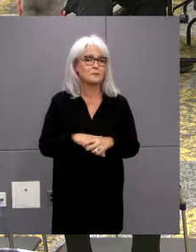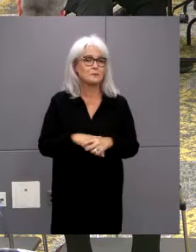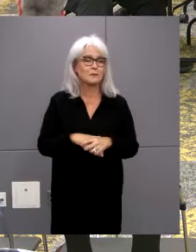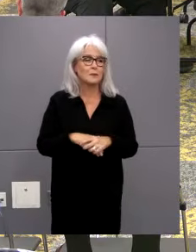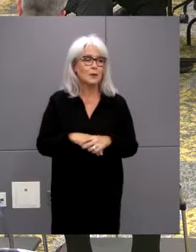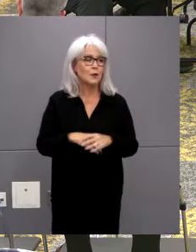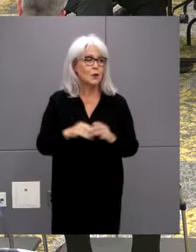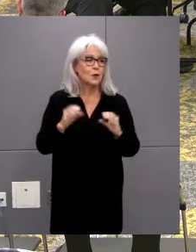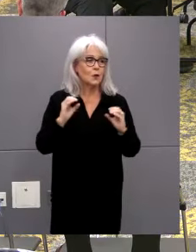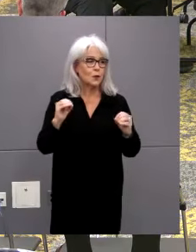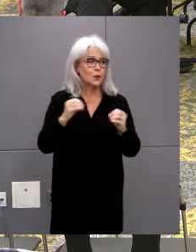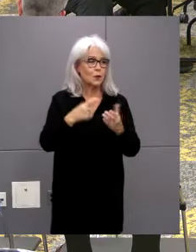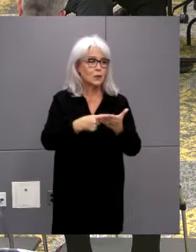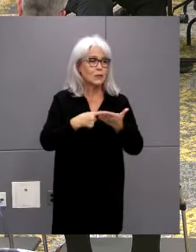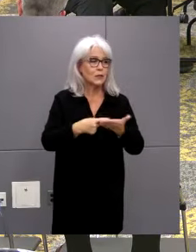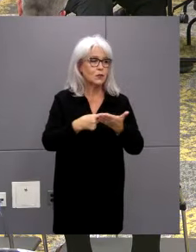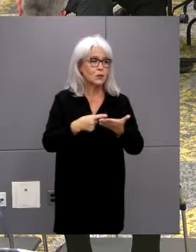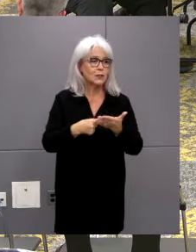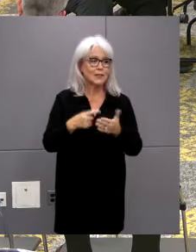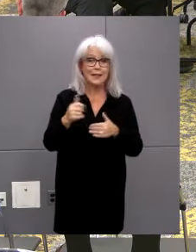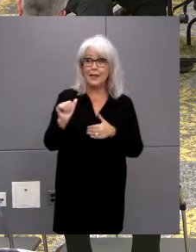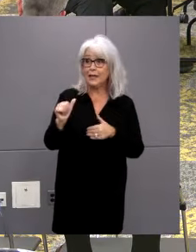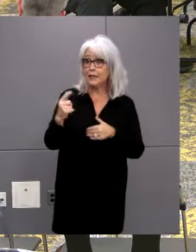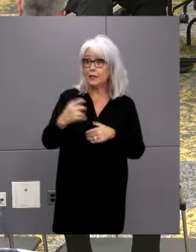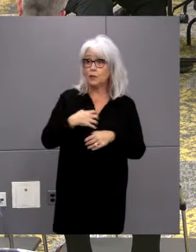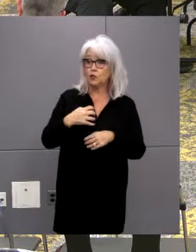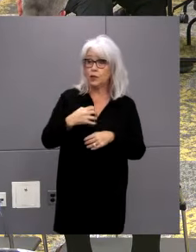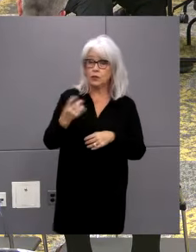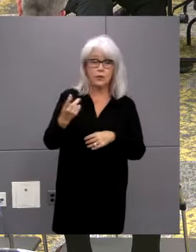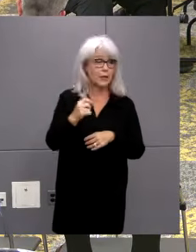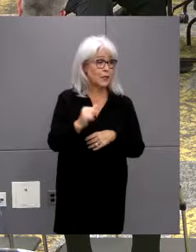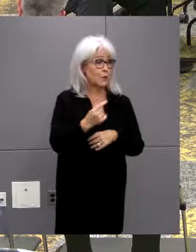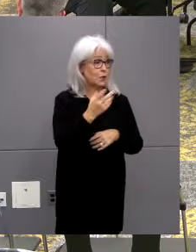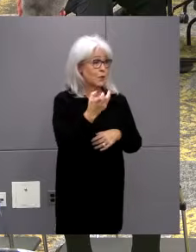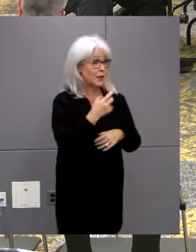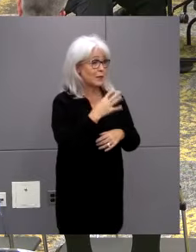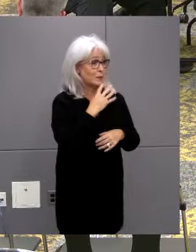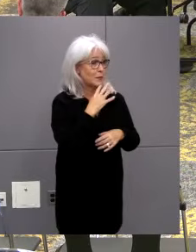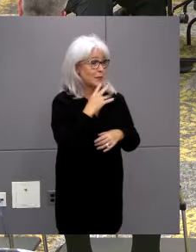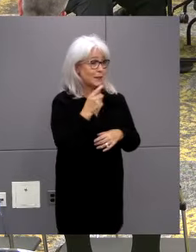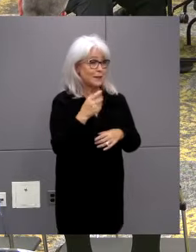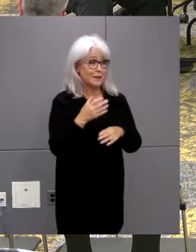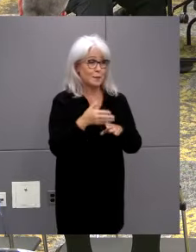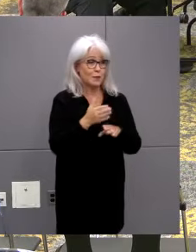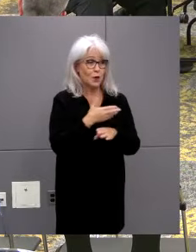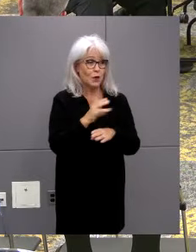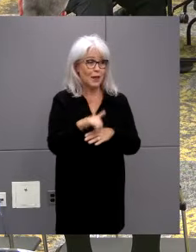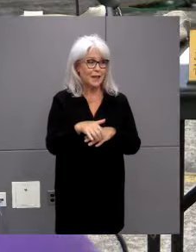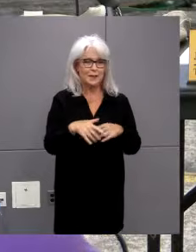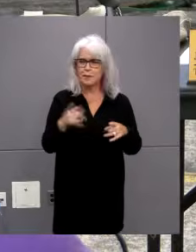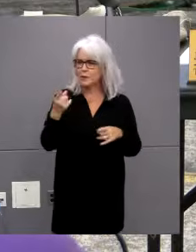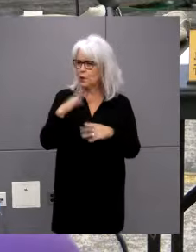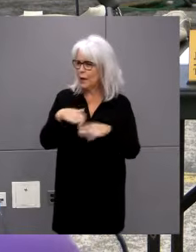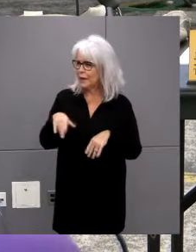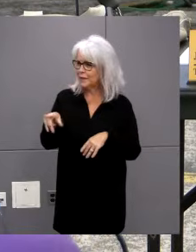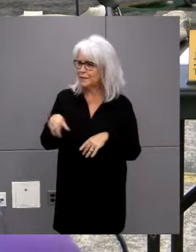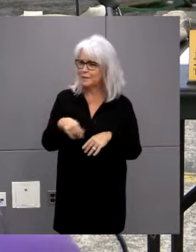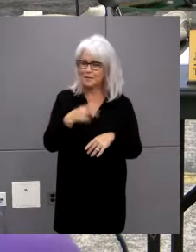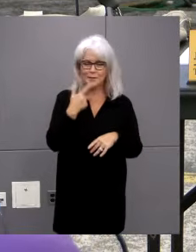Seeing none? Is there any objection to any of that? Is there anybody you want to speak now or anything that's urgent?